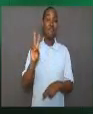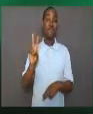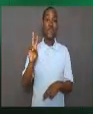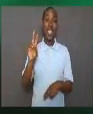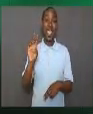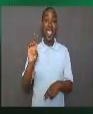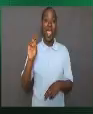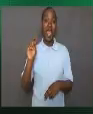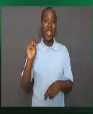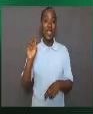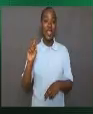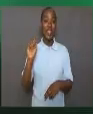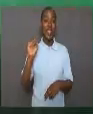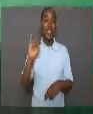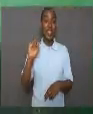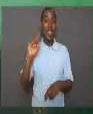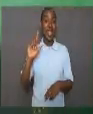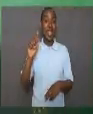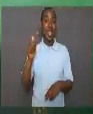ventilation of the lungs.